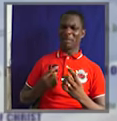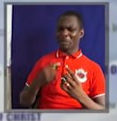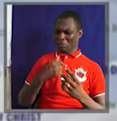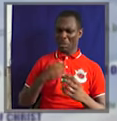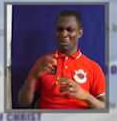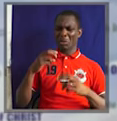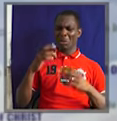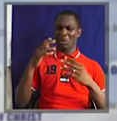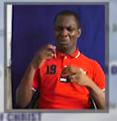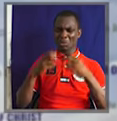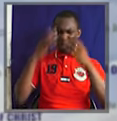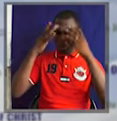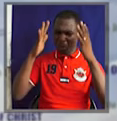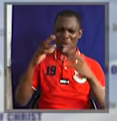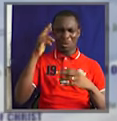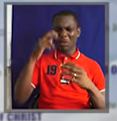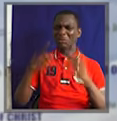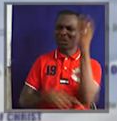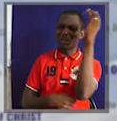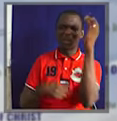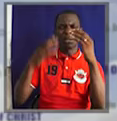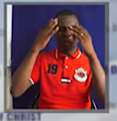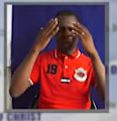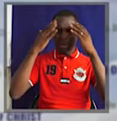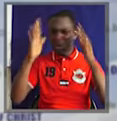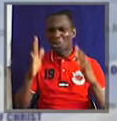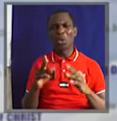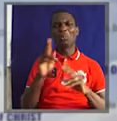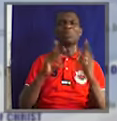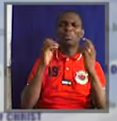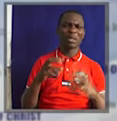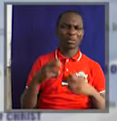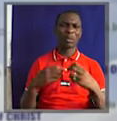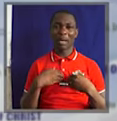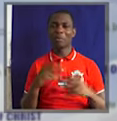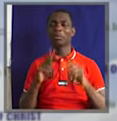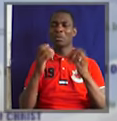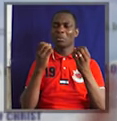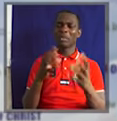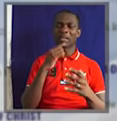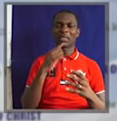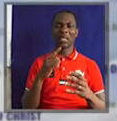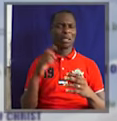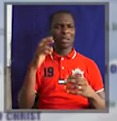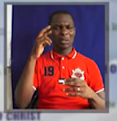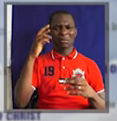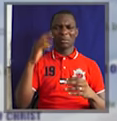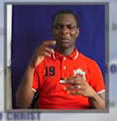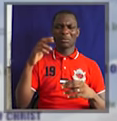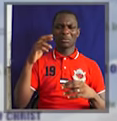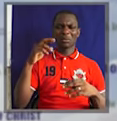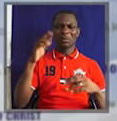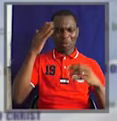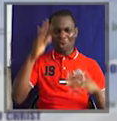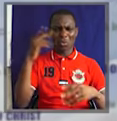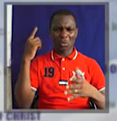me nipa bebre e wo sa problem no e nipa pi etumi ka sa ensam no se onim nya e koso me